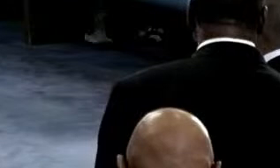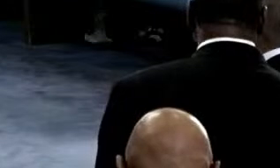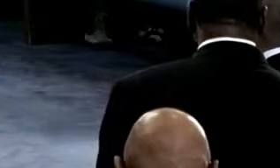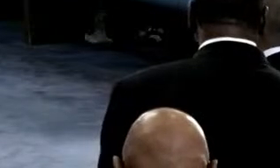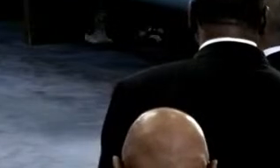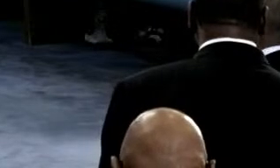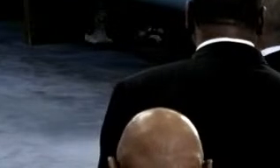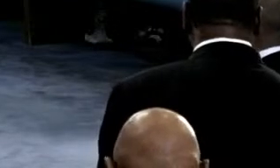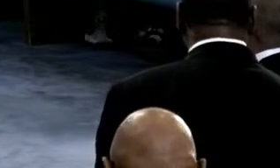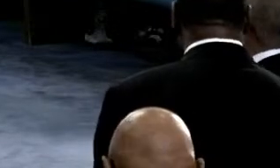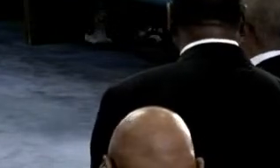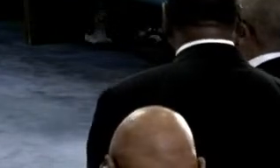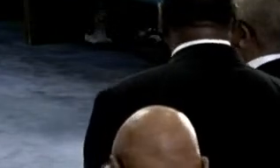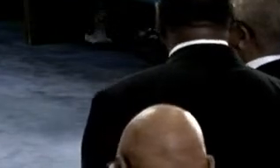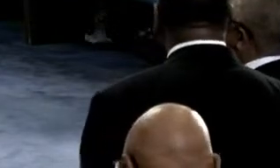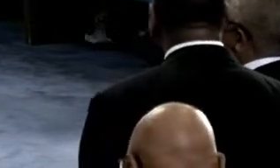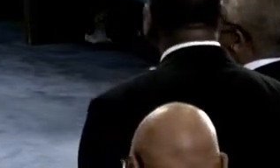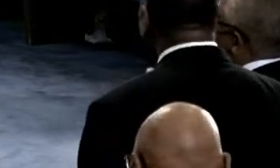The words on the screen.